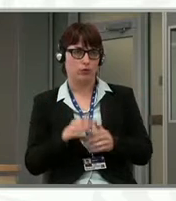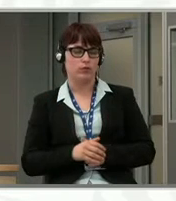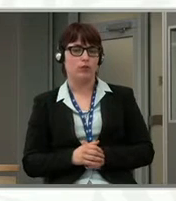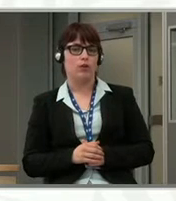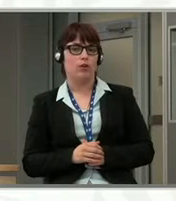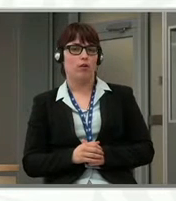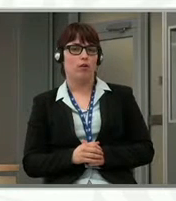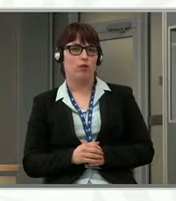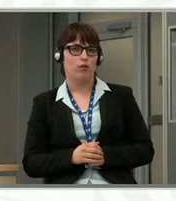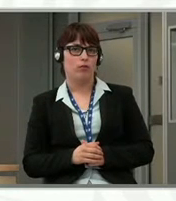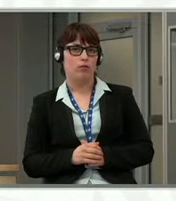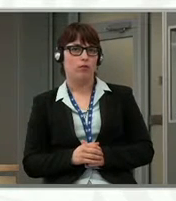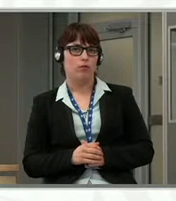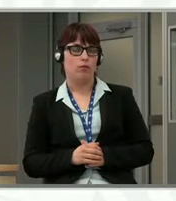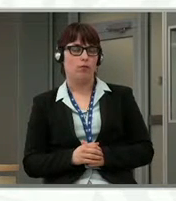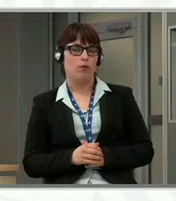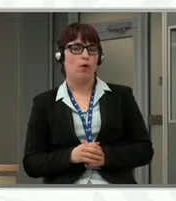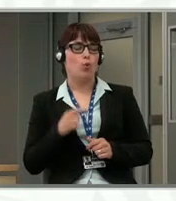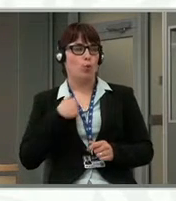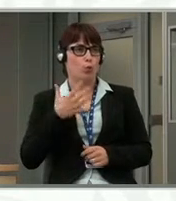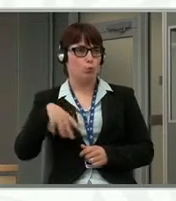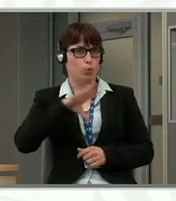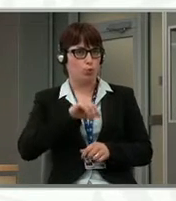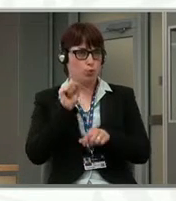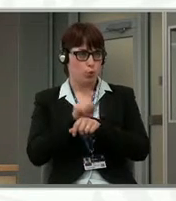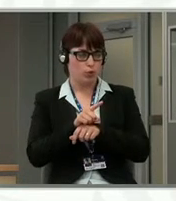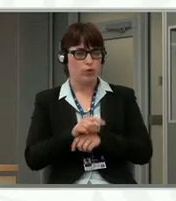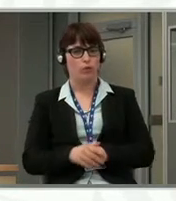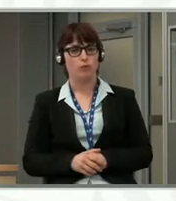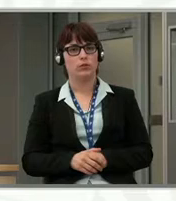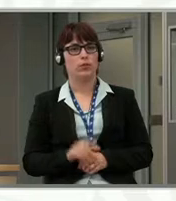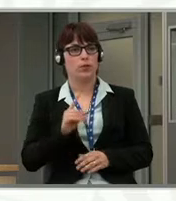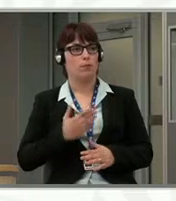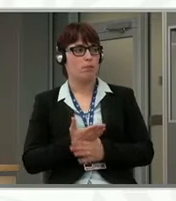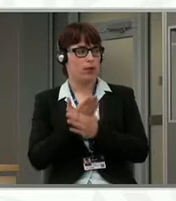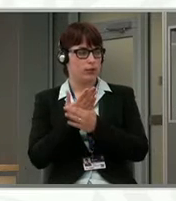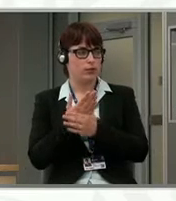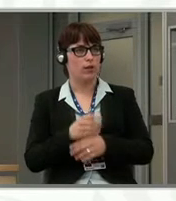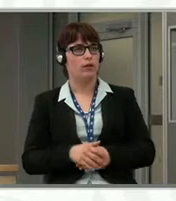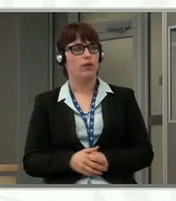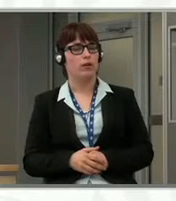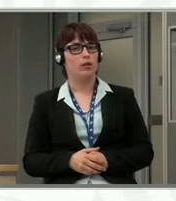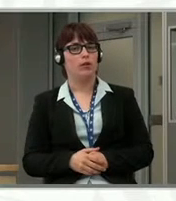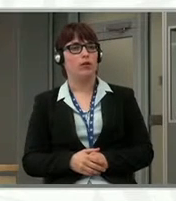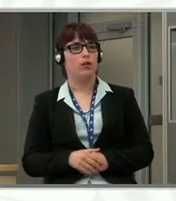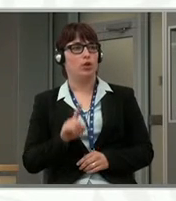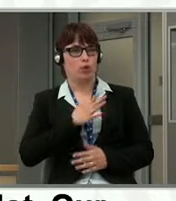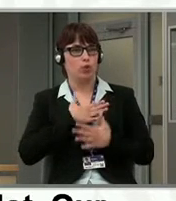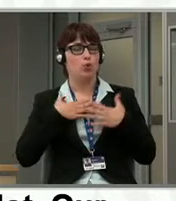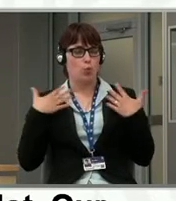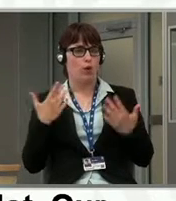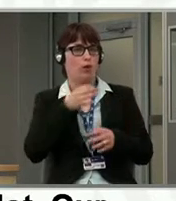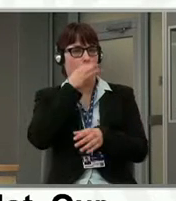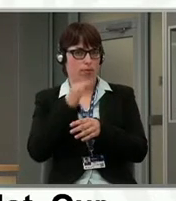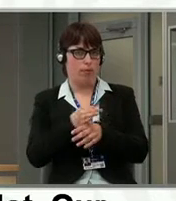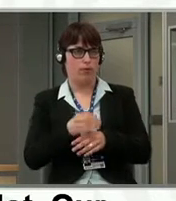in real life, it seems to be a lot. Our work, our task is